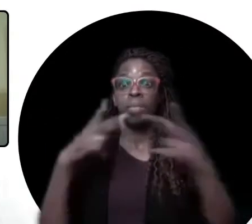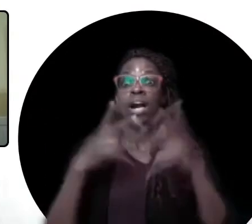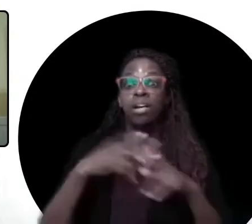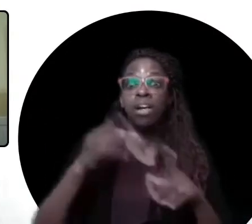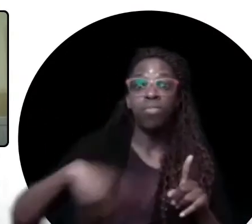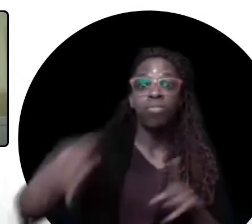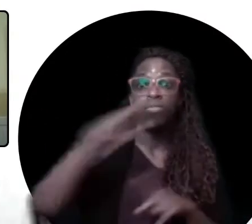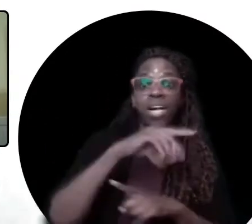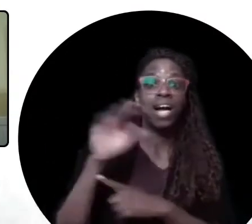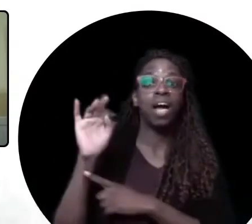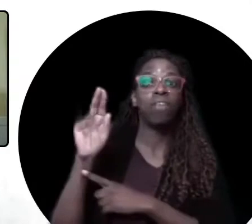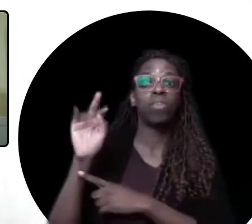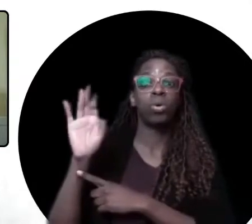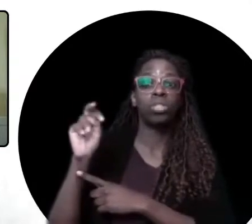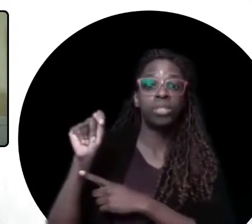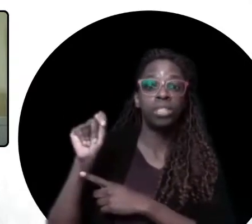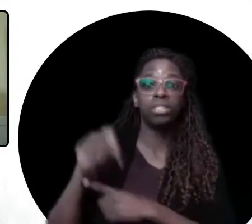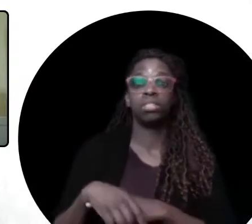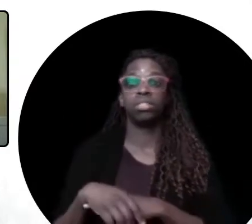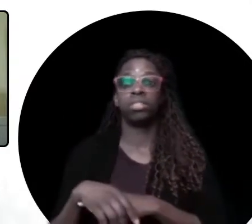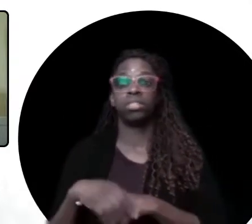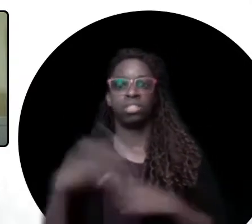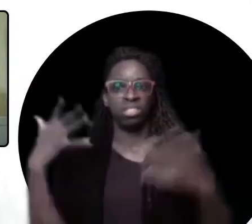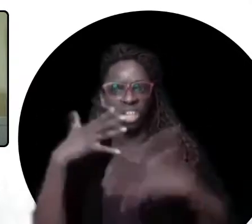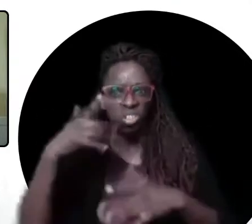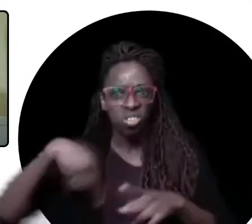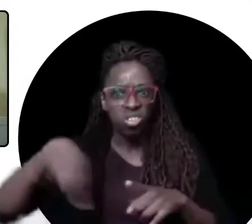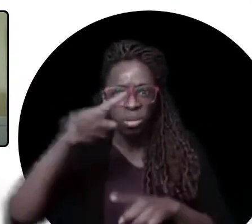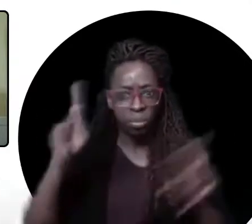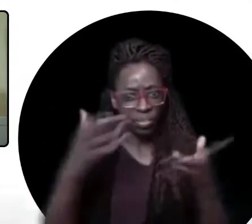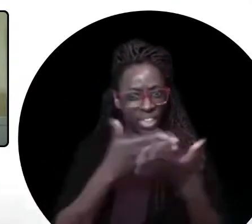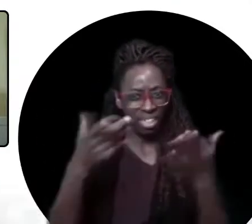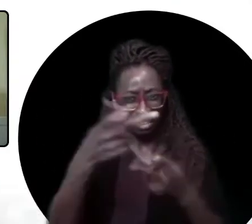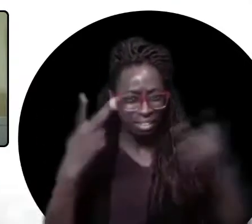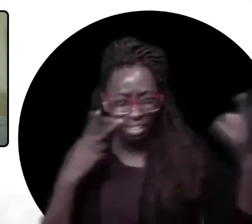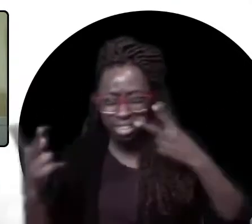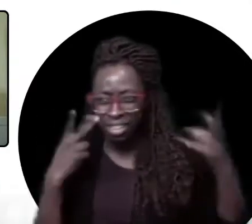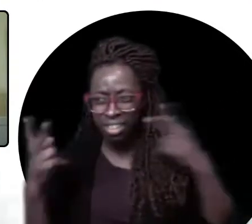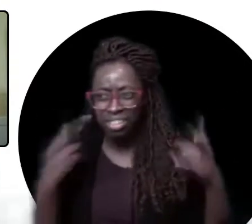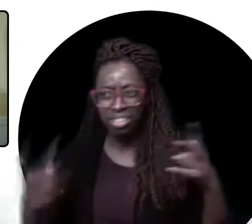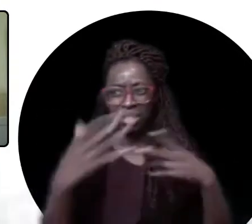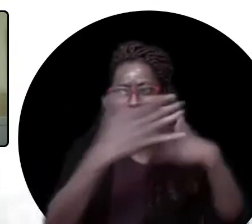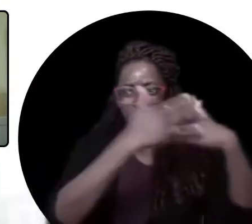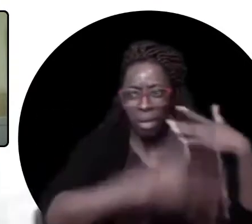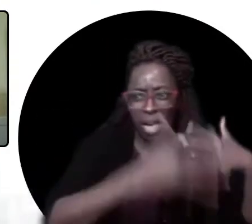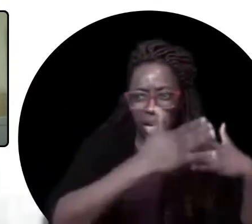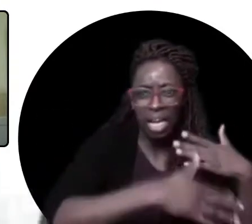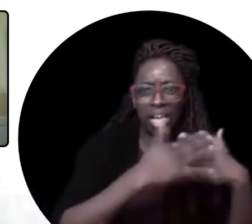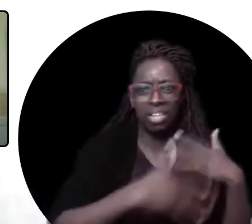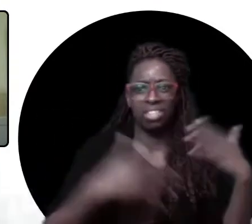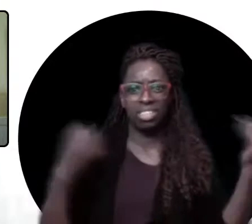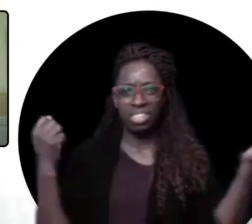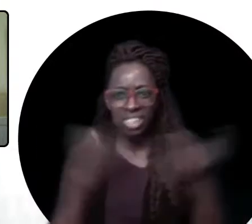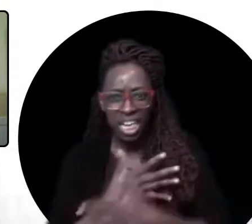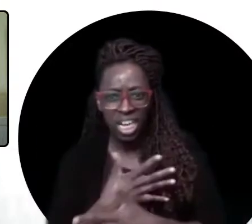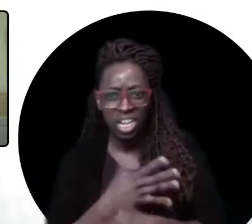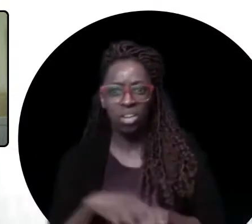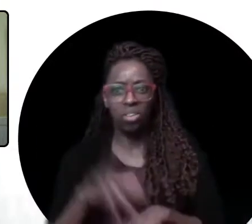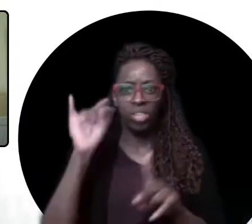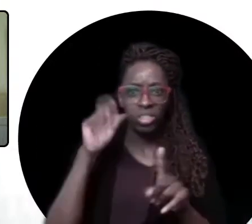bloodless version, right, that through policy. I wanted to get you to talk a little bit more about